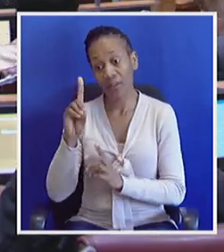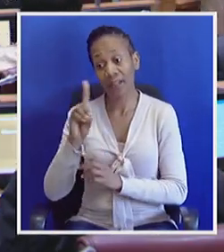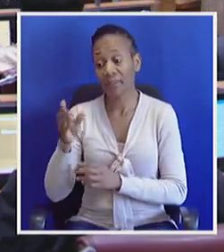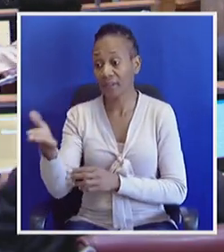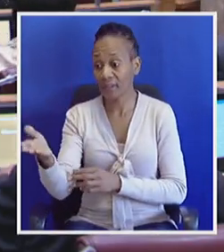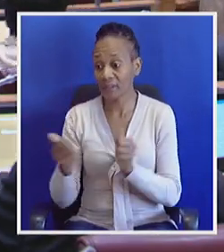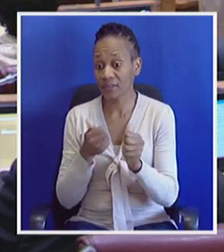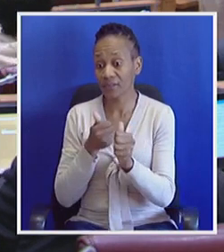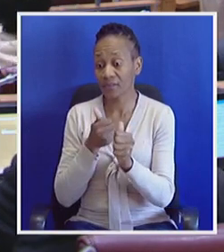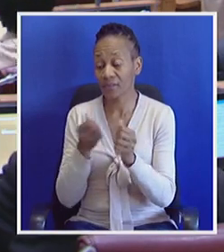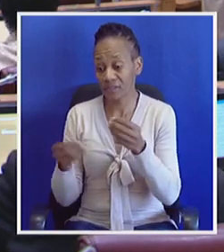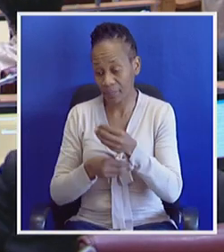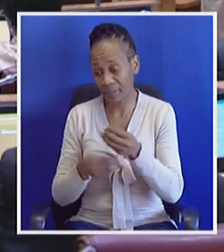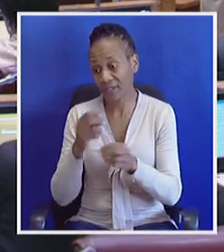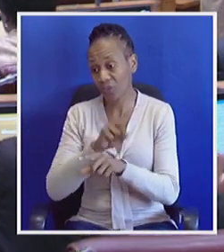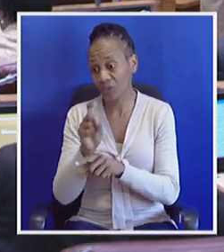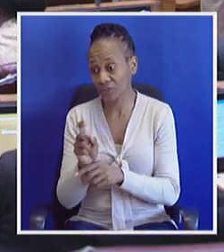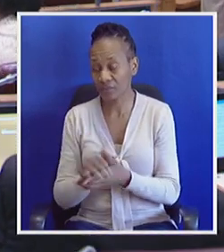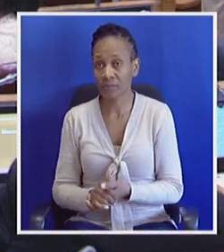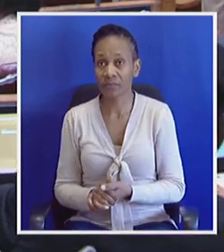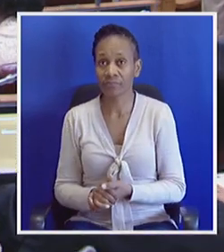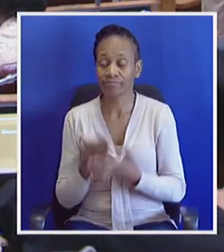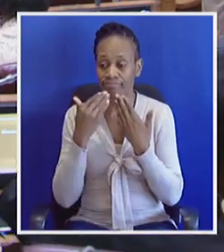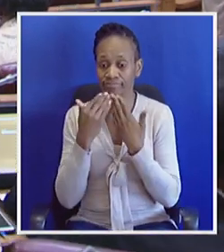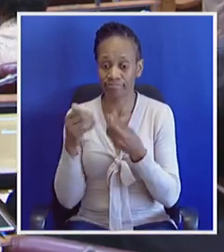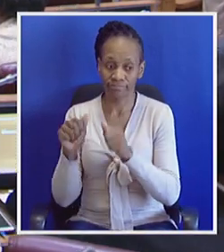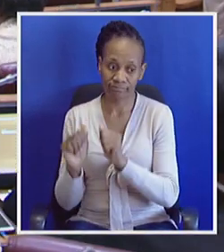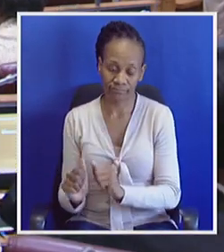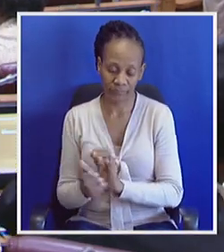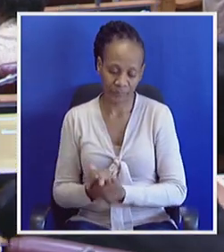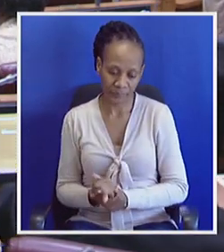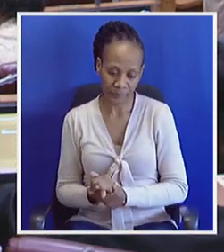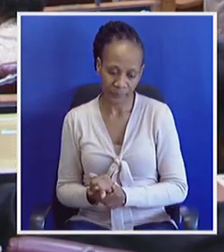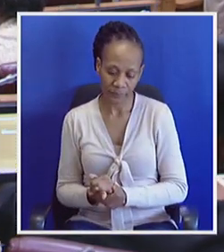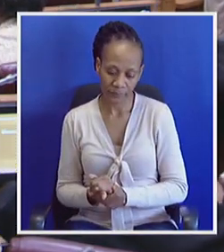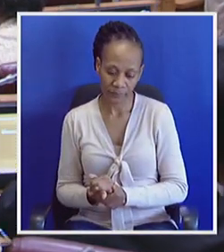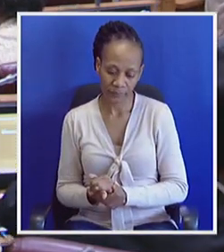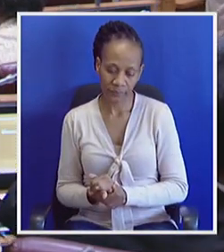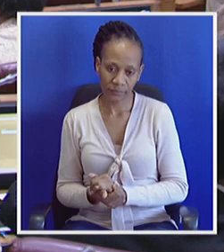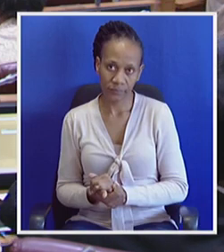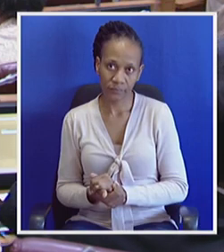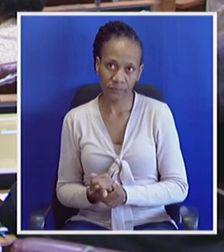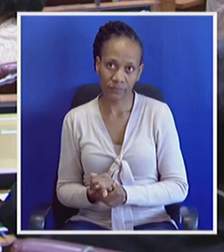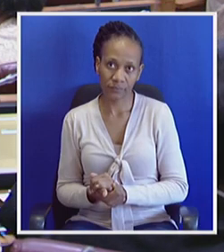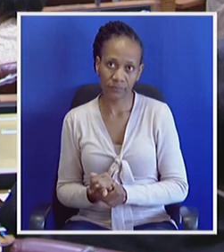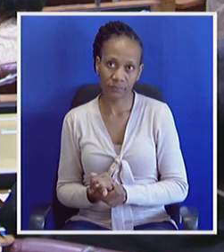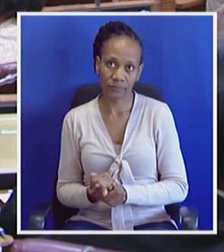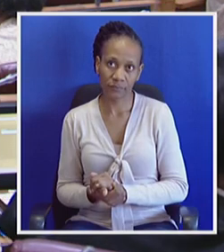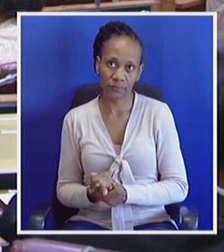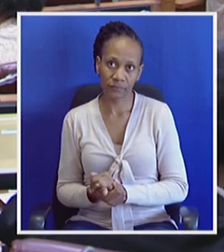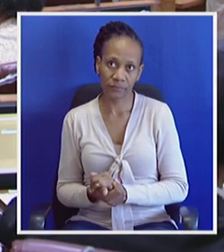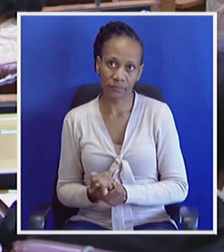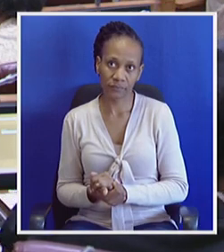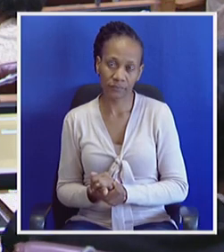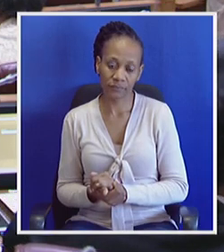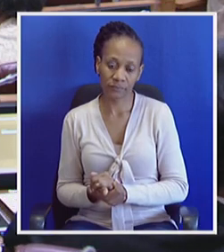supplementary. Thank you very much, Honorable Chair. Ngibonga kusekela mangameli welive uphendule ne follow-up